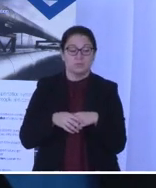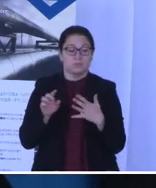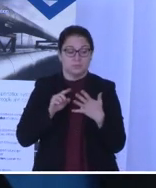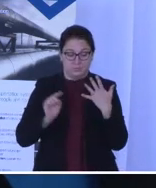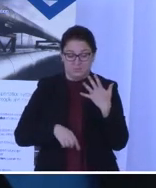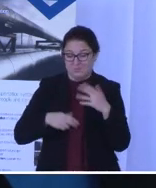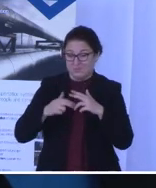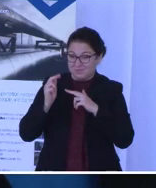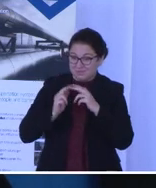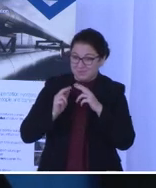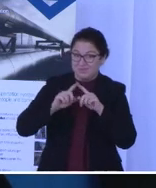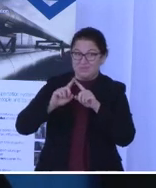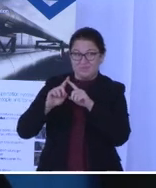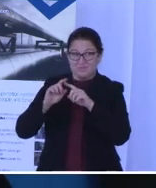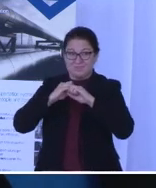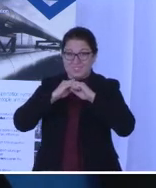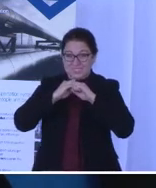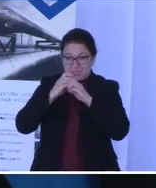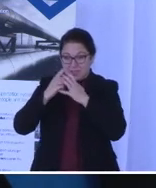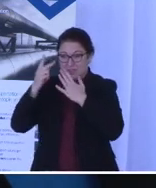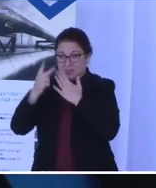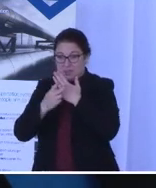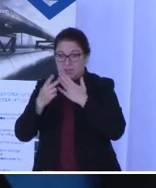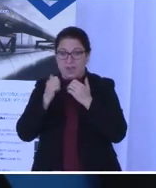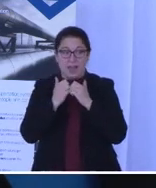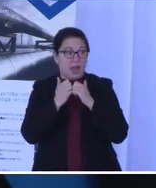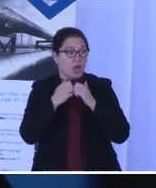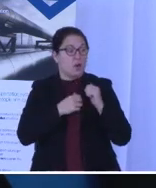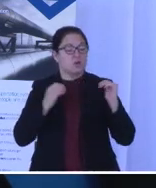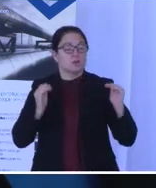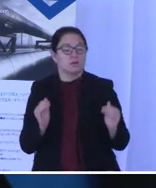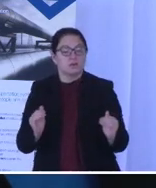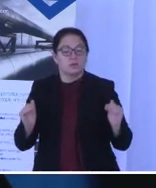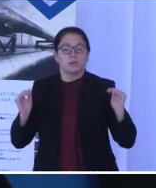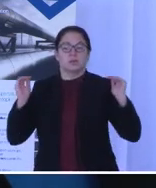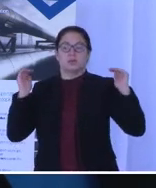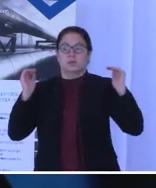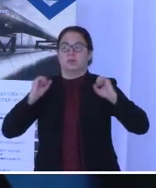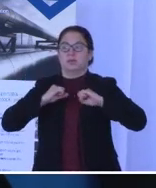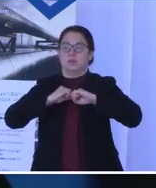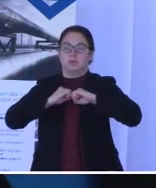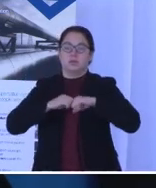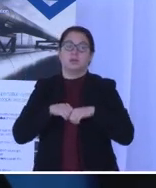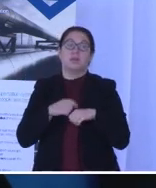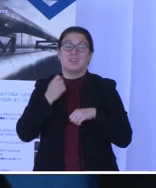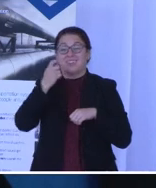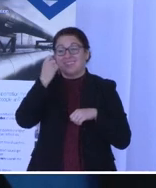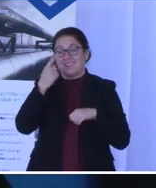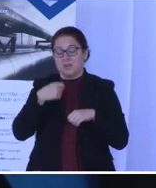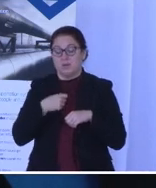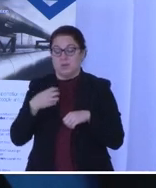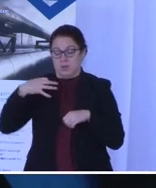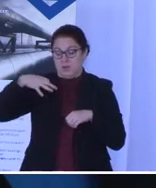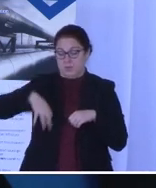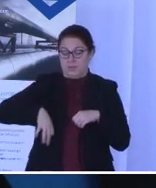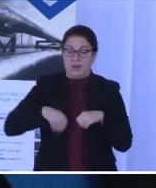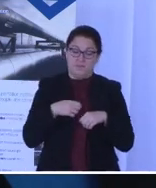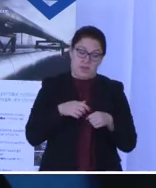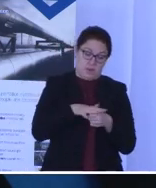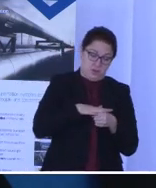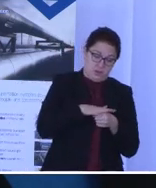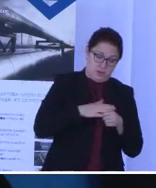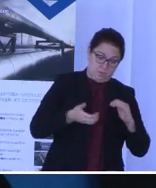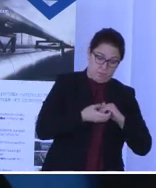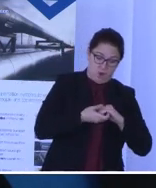programs, advanced surface transportation security, and benefited by strong partnerships, domestic and international, public